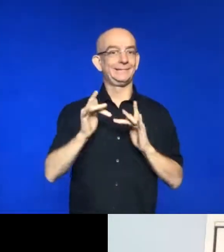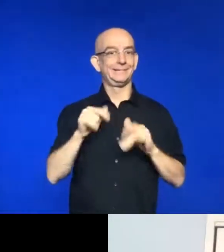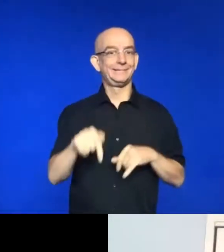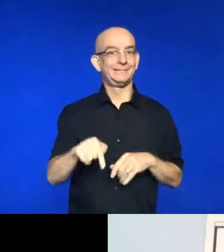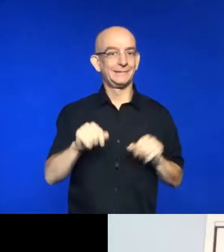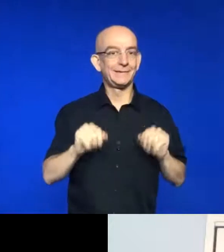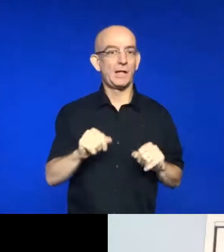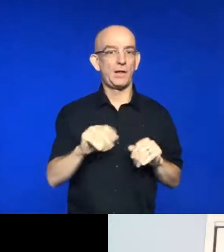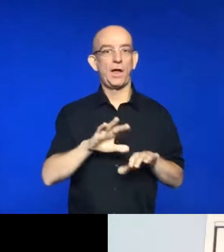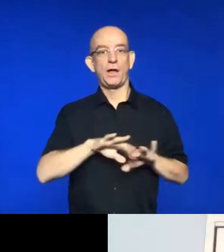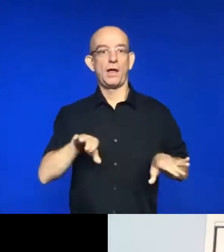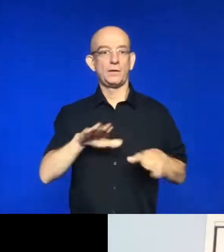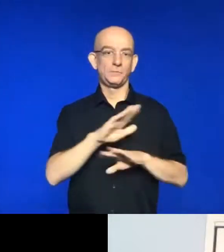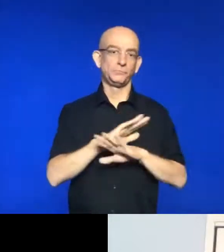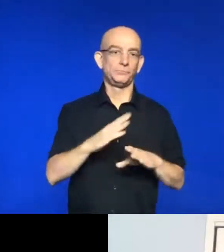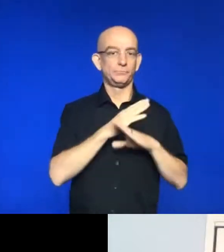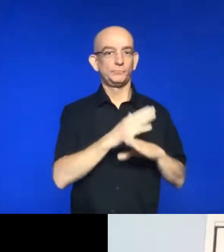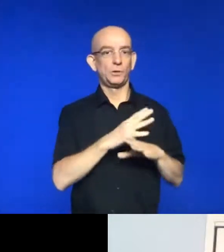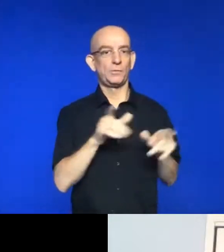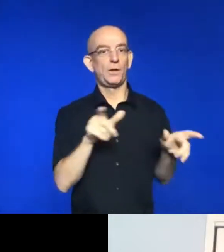that we don't really have a lot of information about just yet.